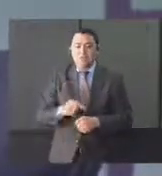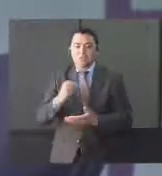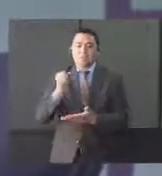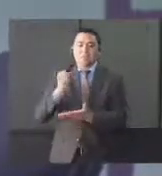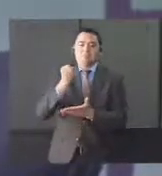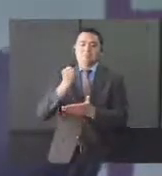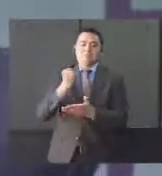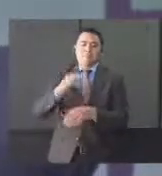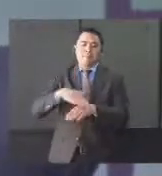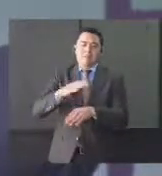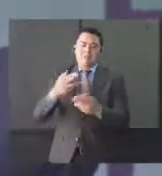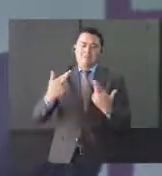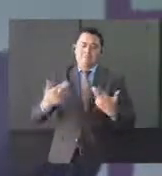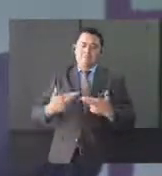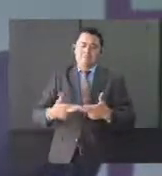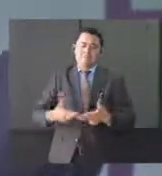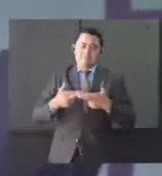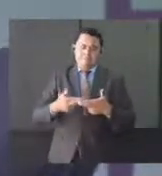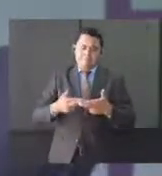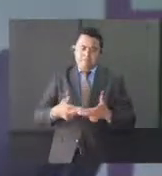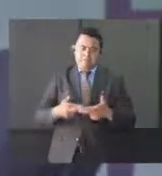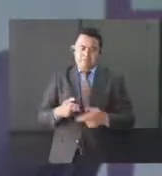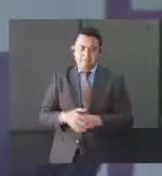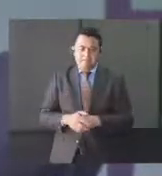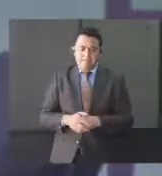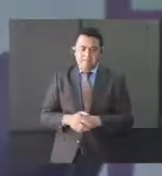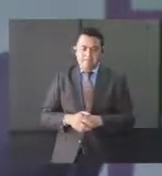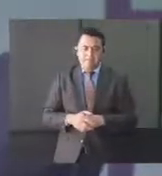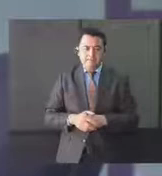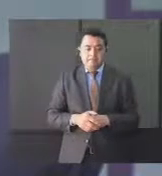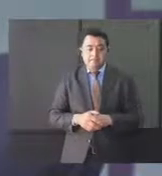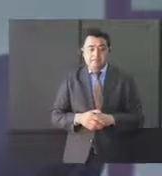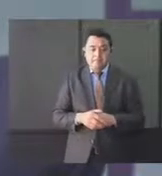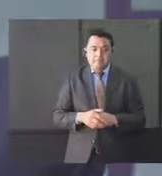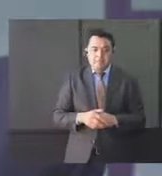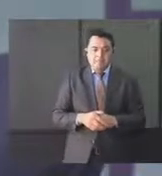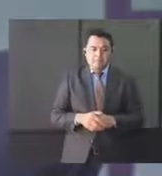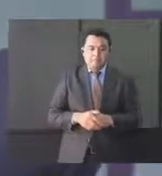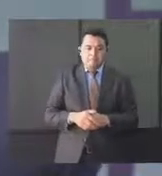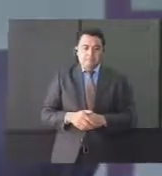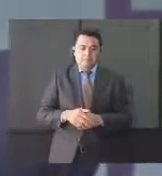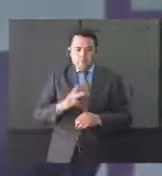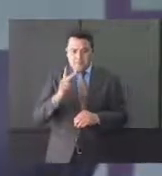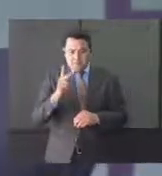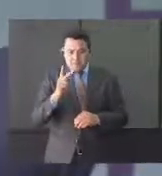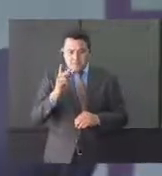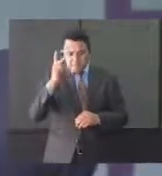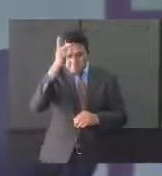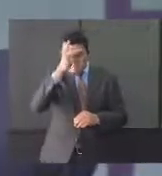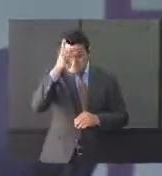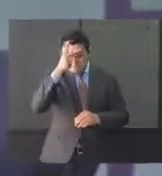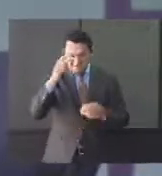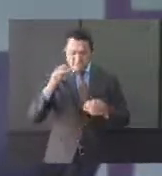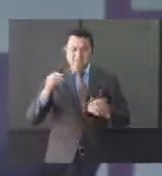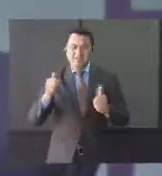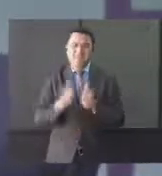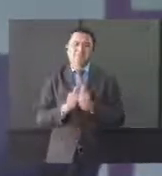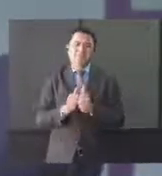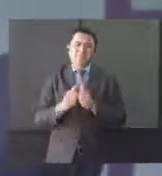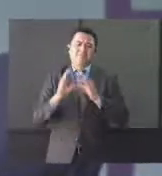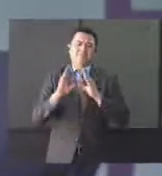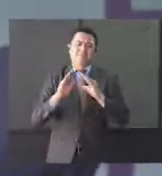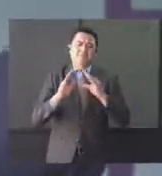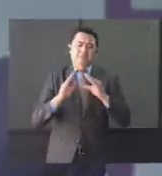it doesn't have to be pedagogy based on the exodus that we have suffered, that it can be the result of what